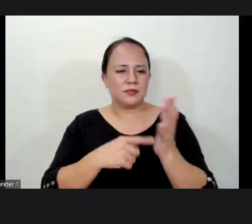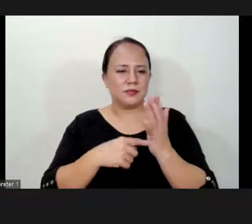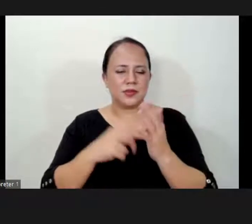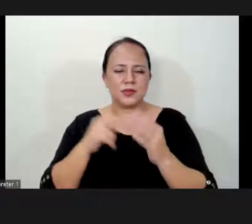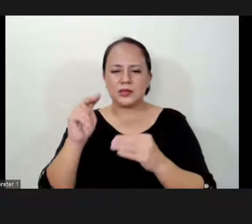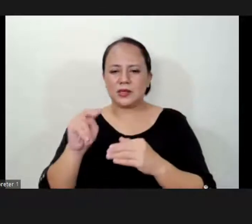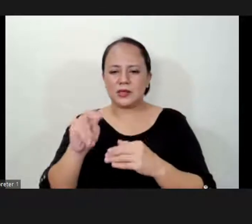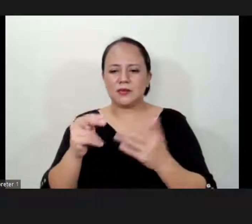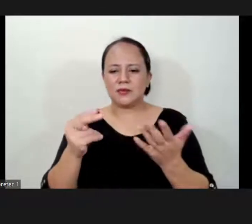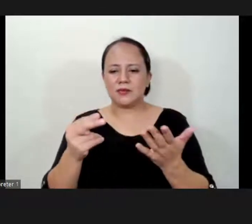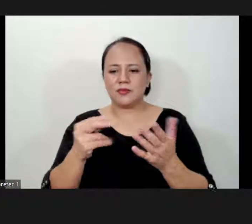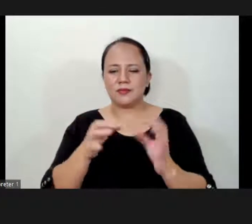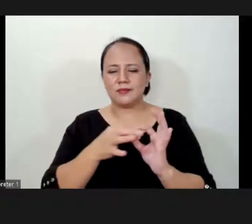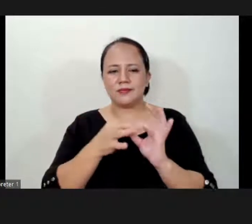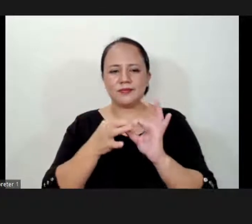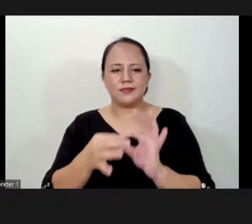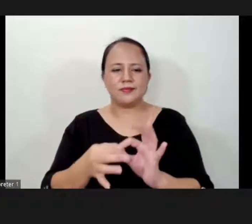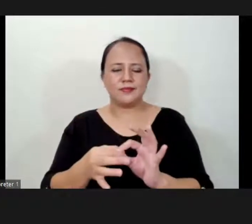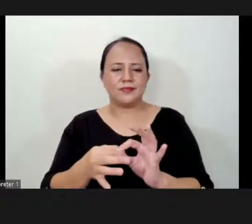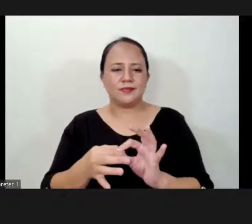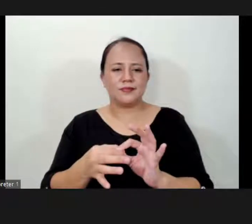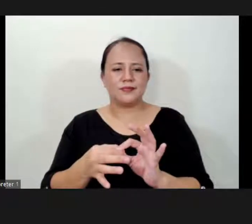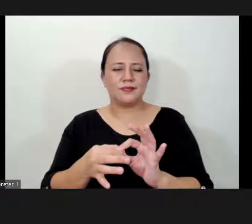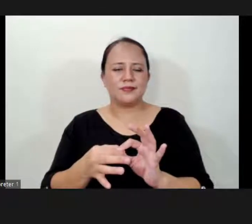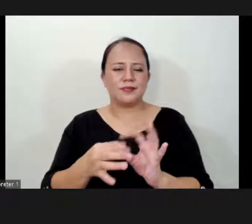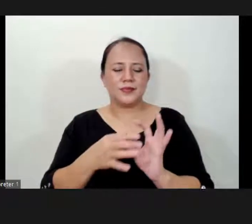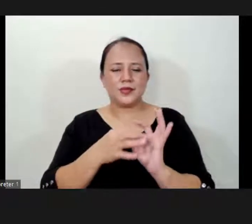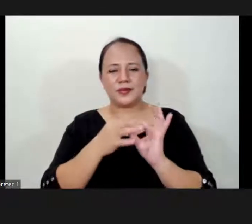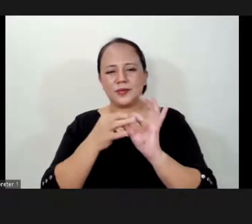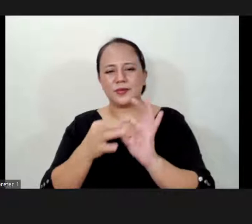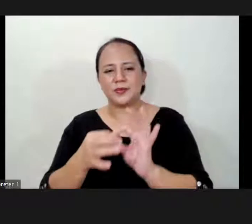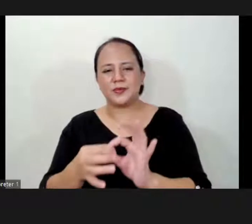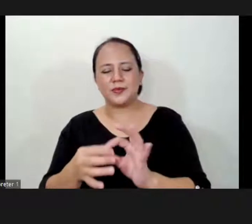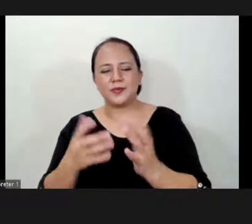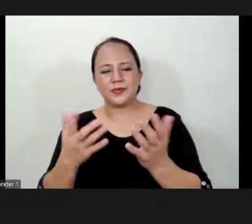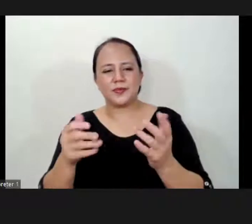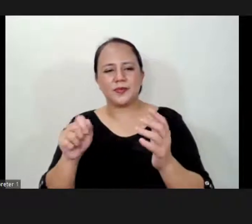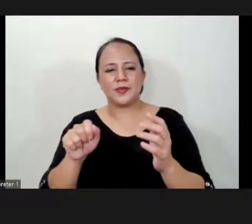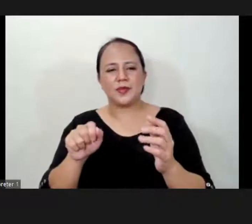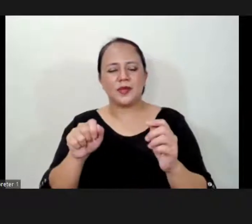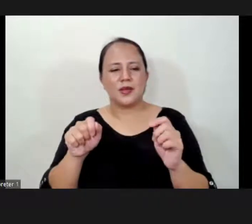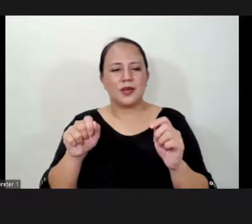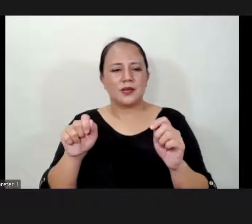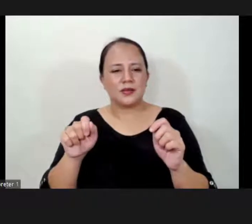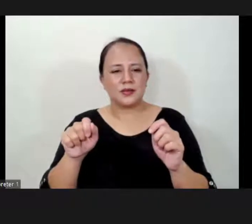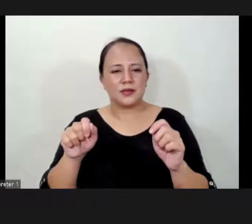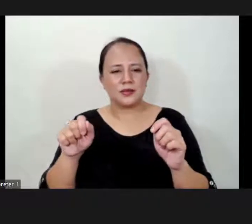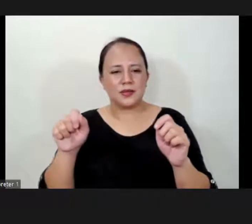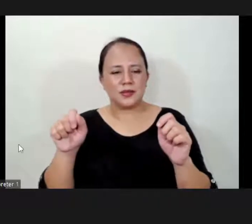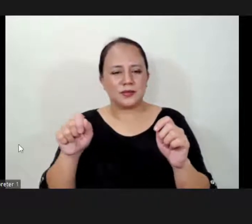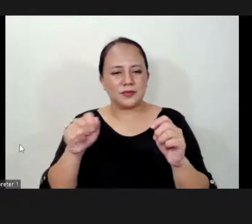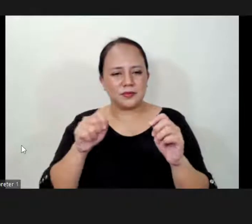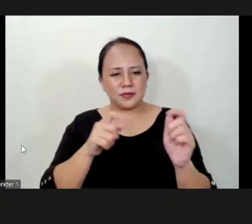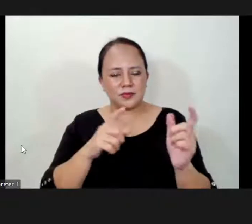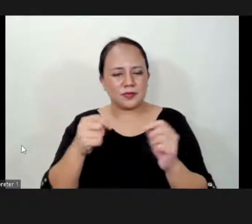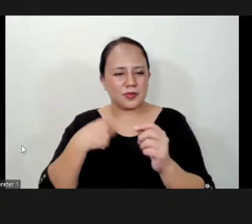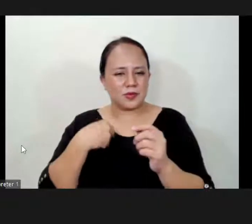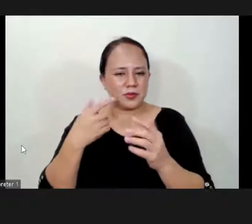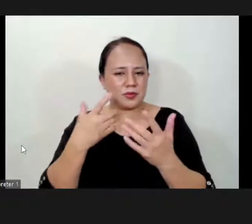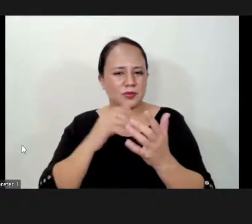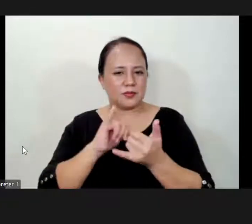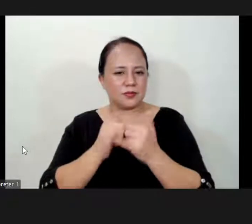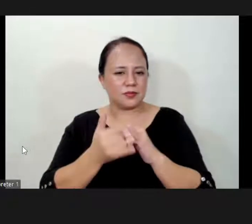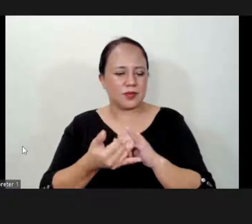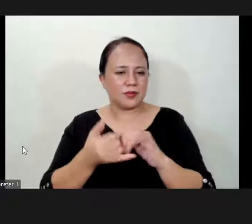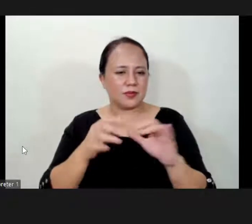need for a relevant conductor, and that will always be there to modify our actions